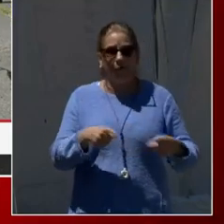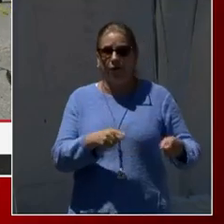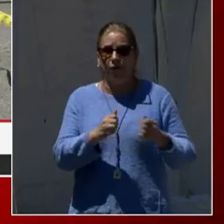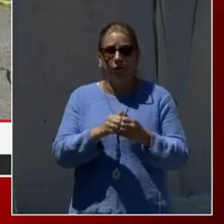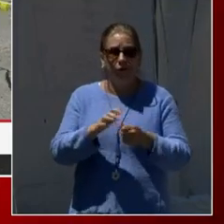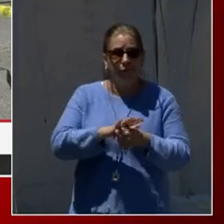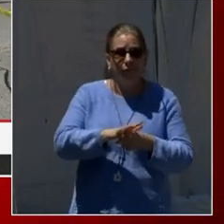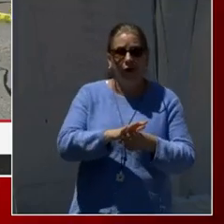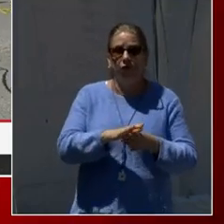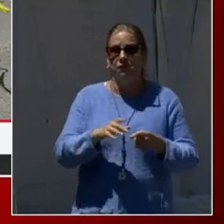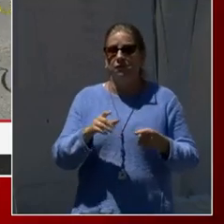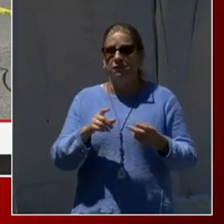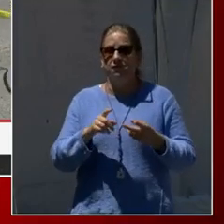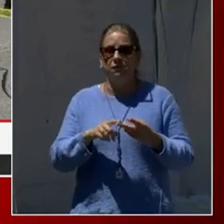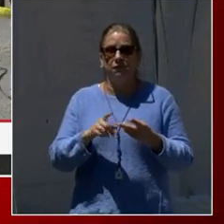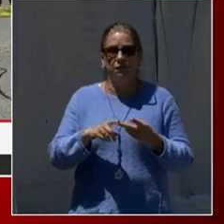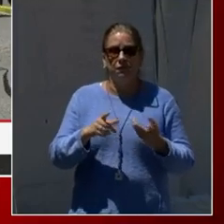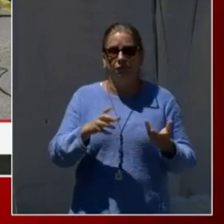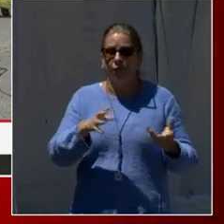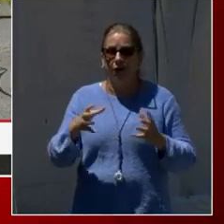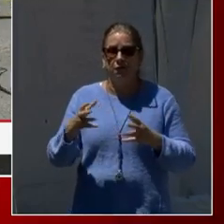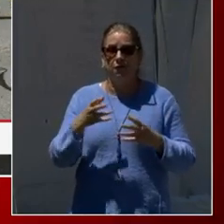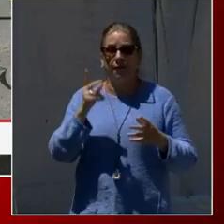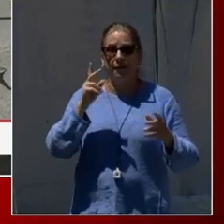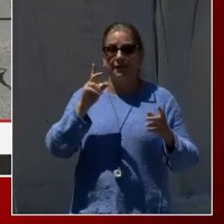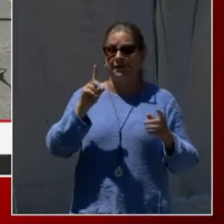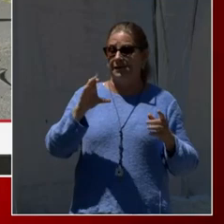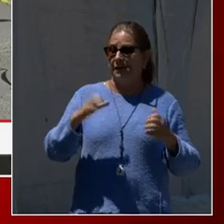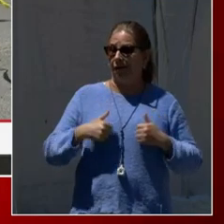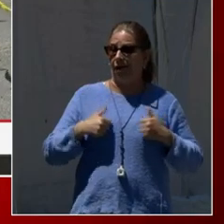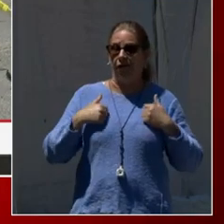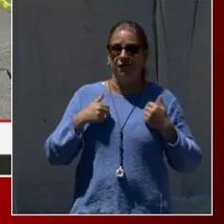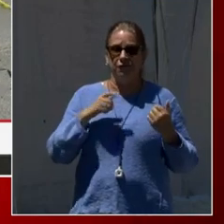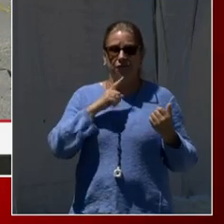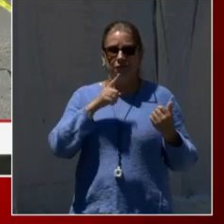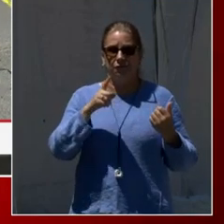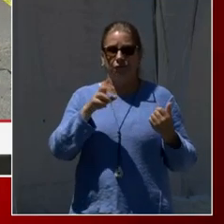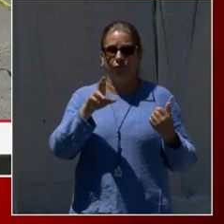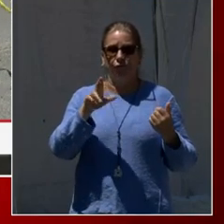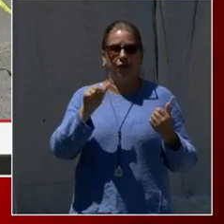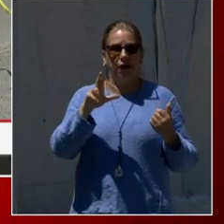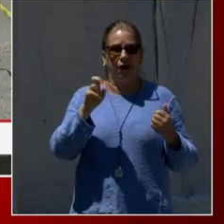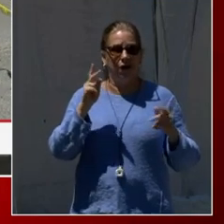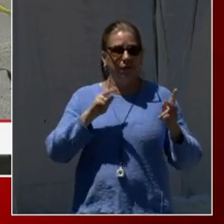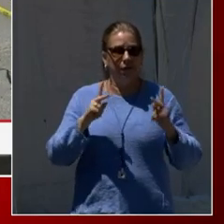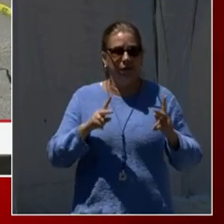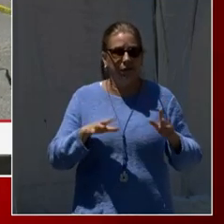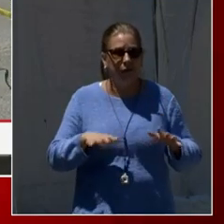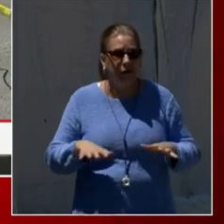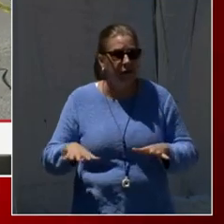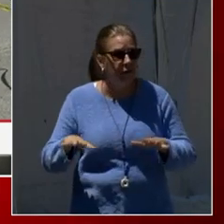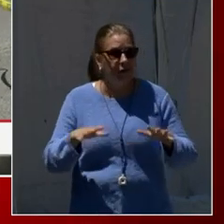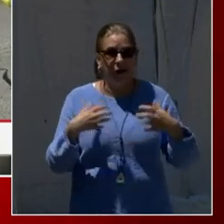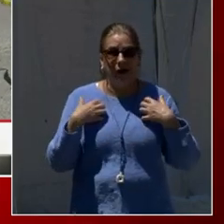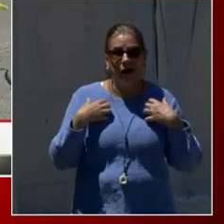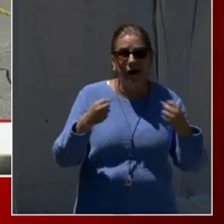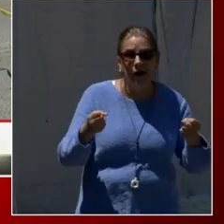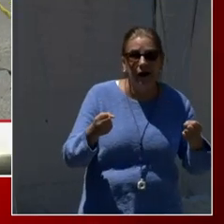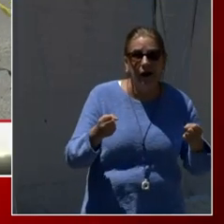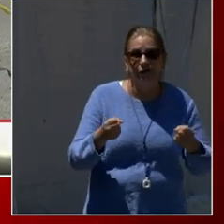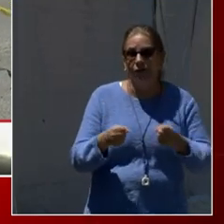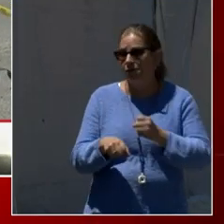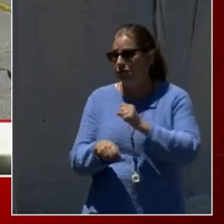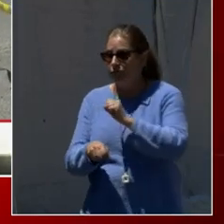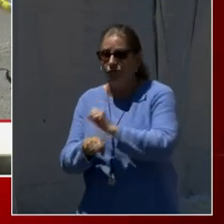their lives, where they're dealing with anxieties about health, employment, how they're going to pay their